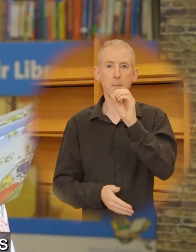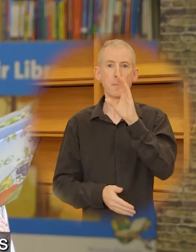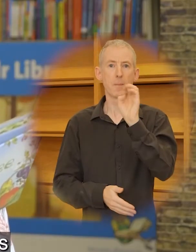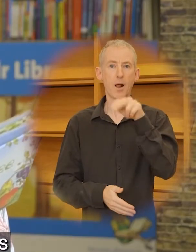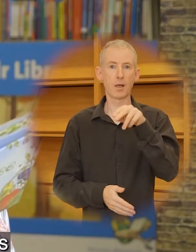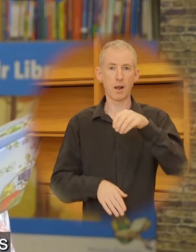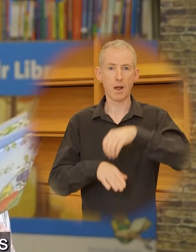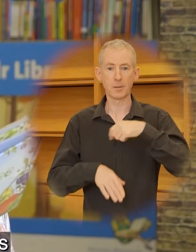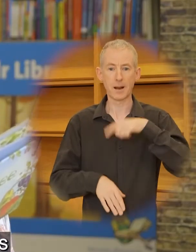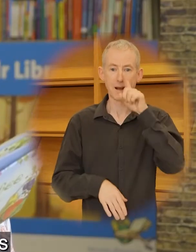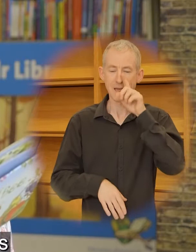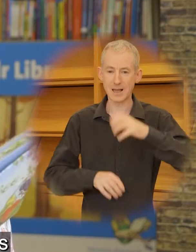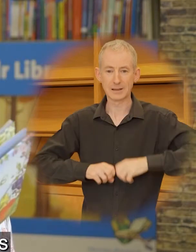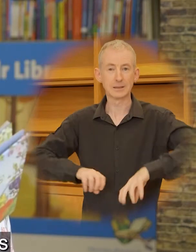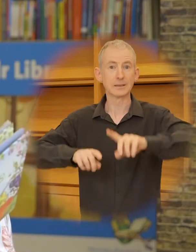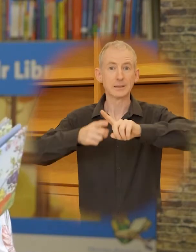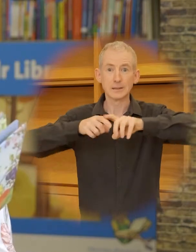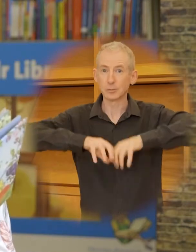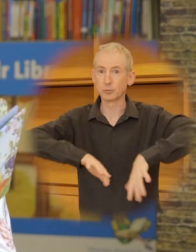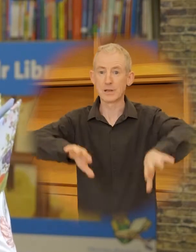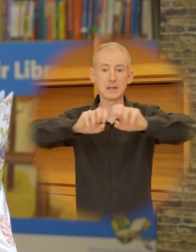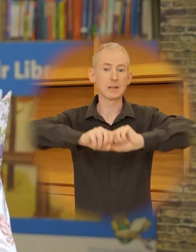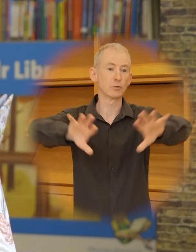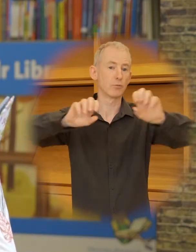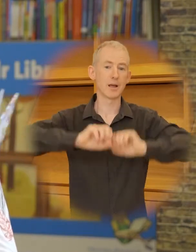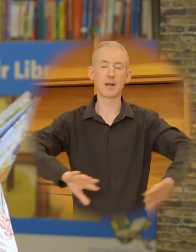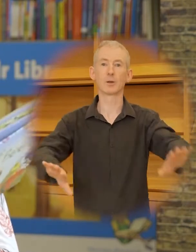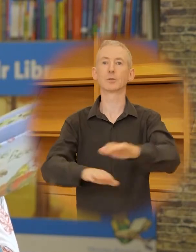legs and spread it all around.